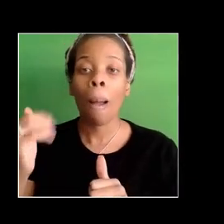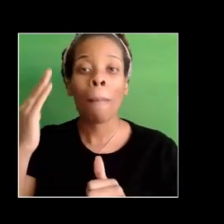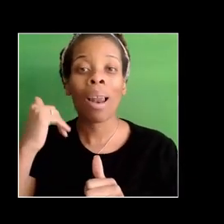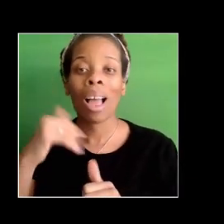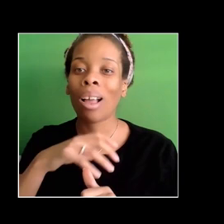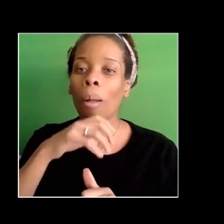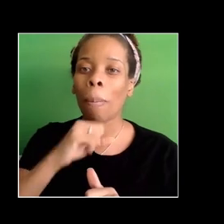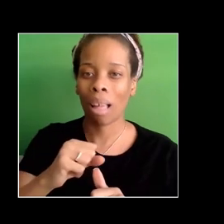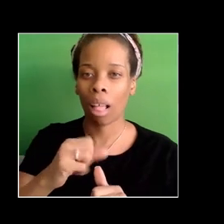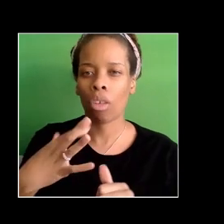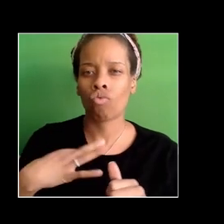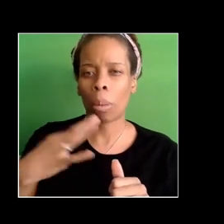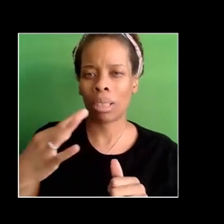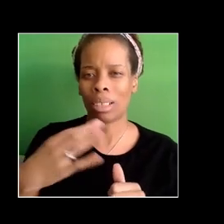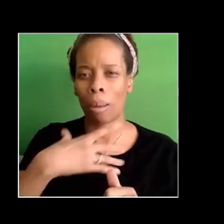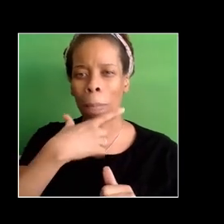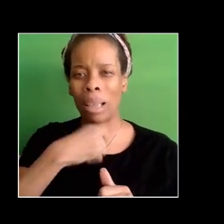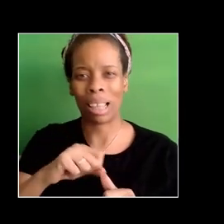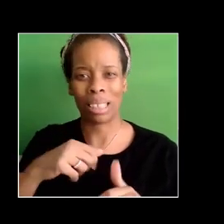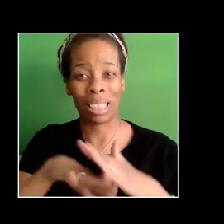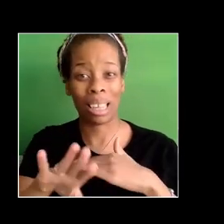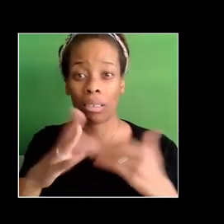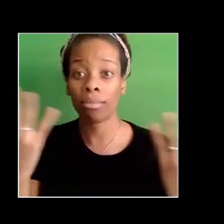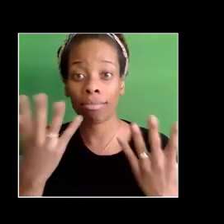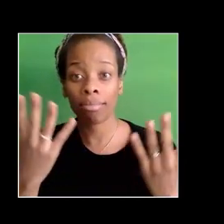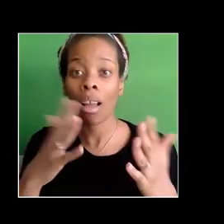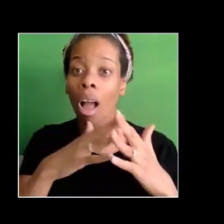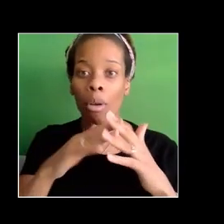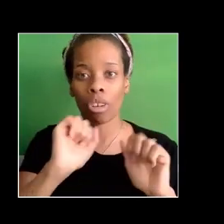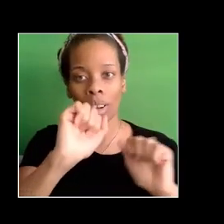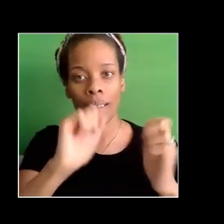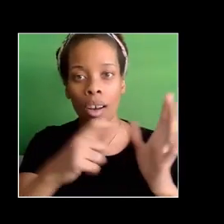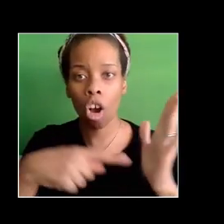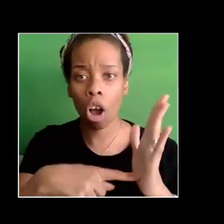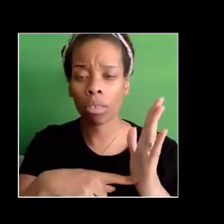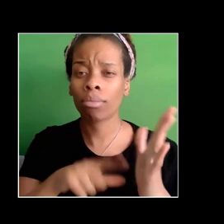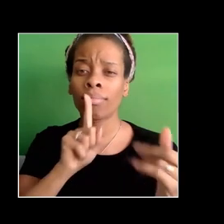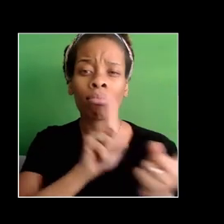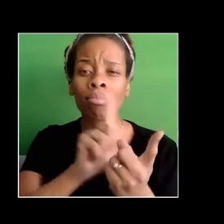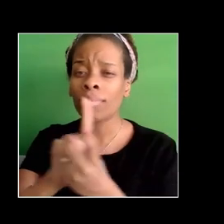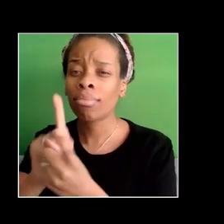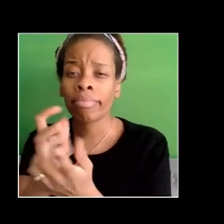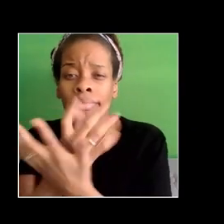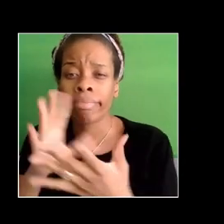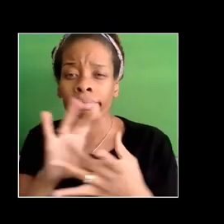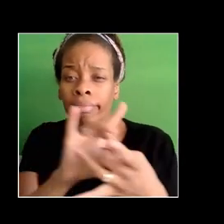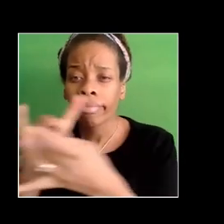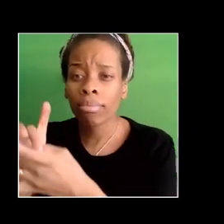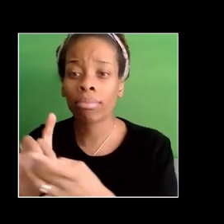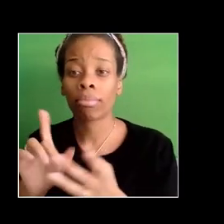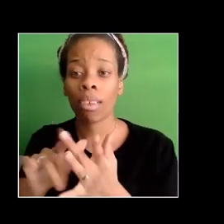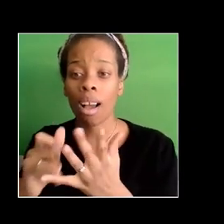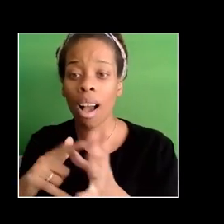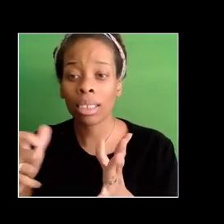American Art, and exhibitions working with artists such as Isaac Julian, Glenn Ligon, Carrie